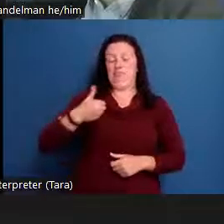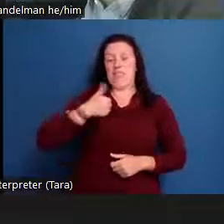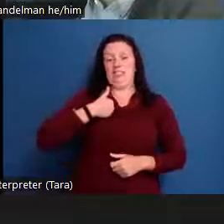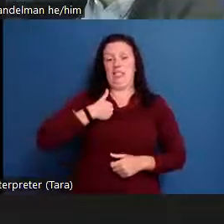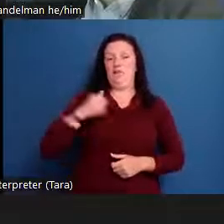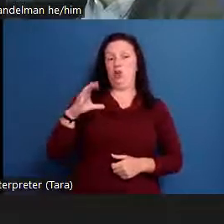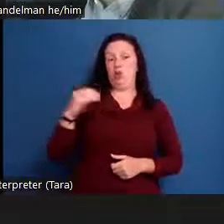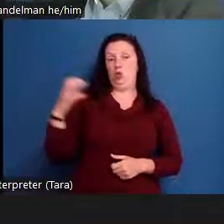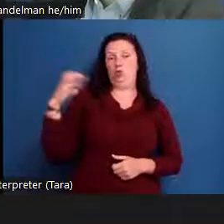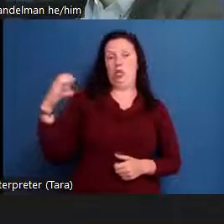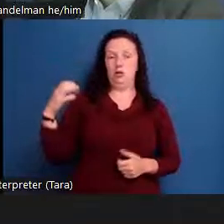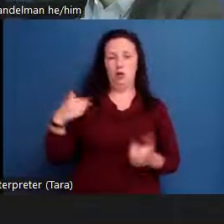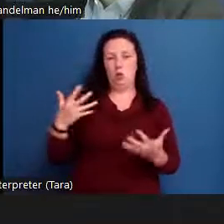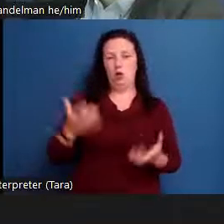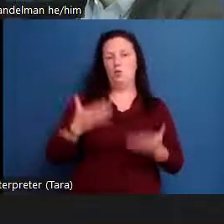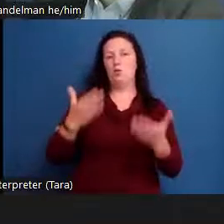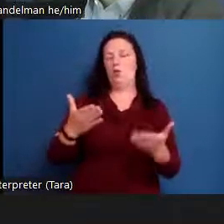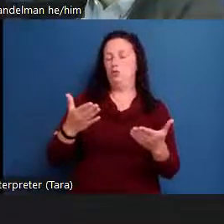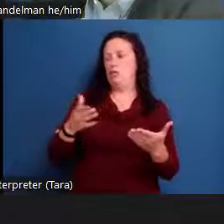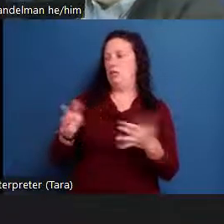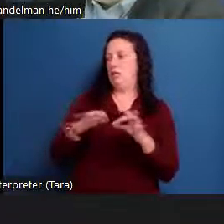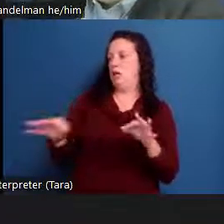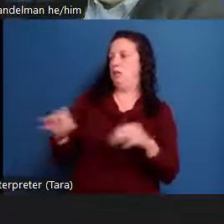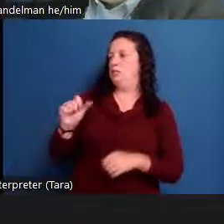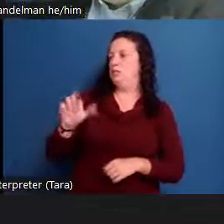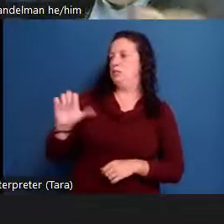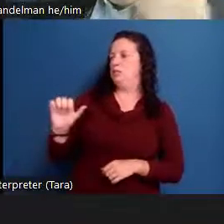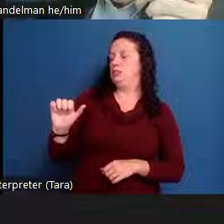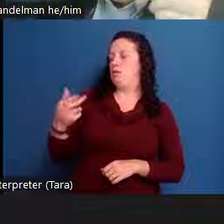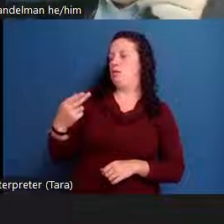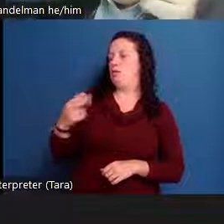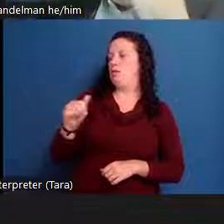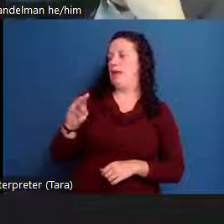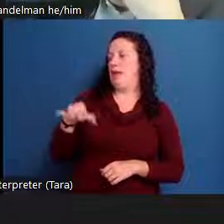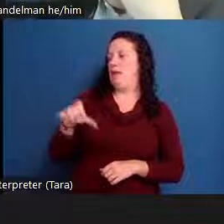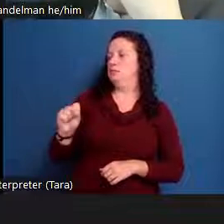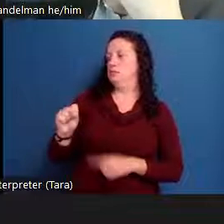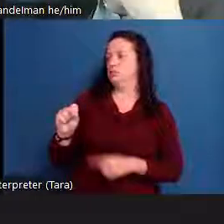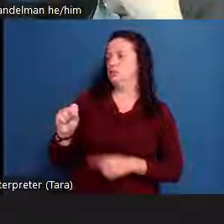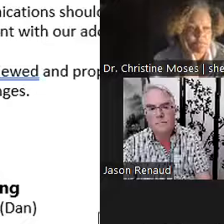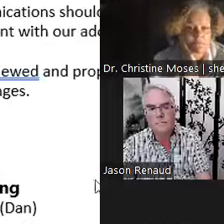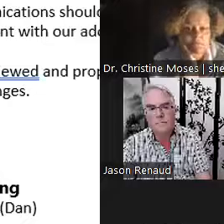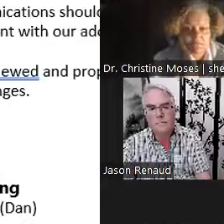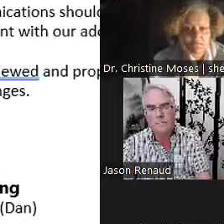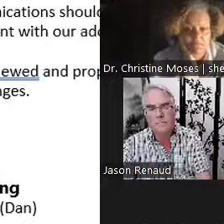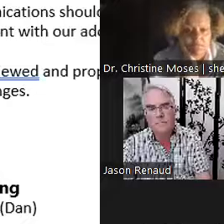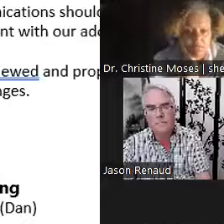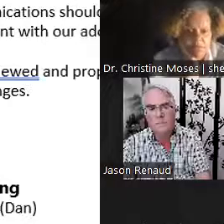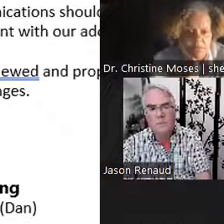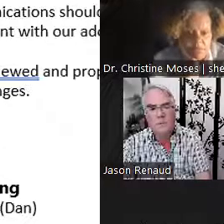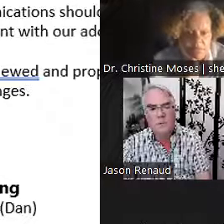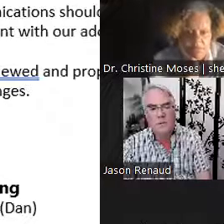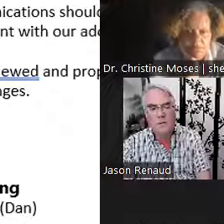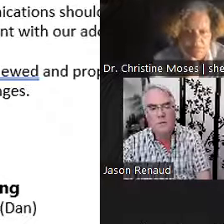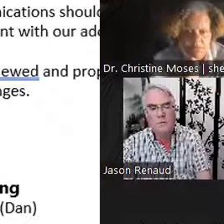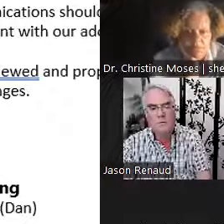same language that Sarah Ames mentioned, the same edits, striking all and adding maybe. And